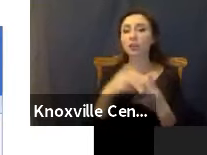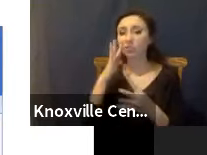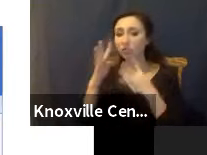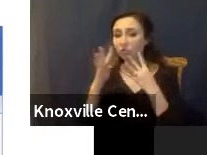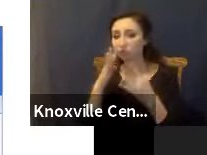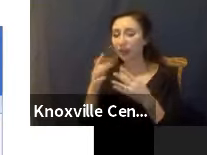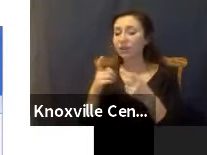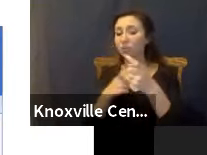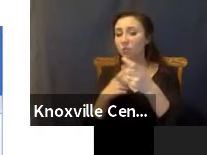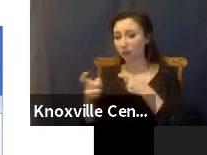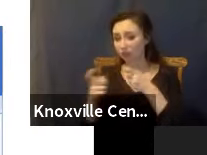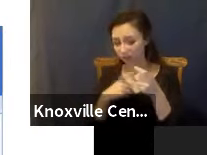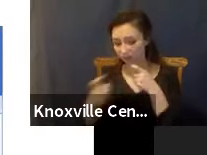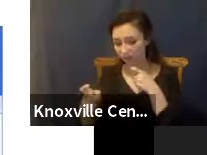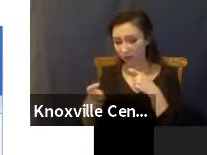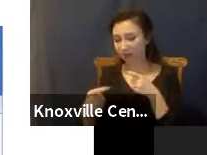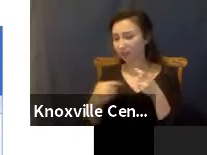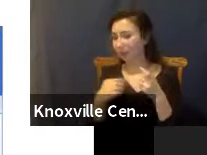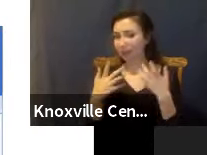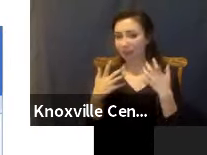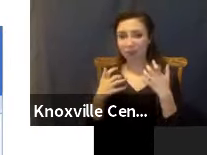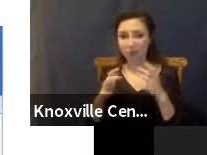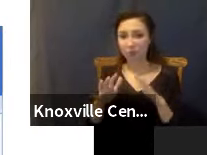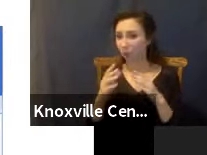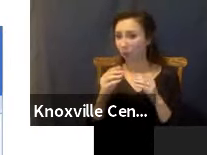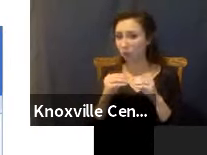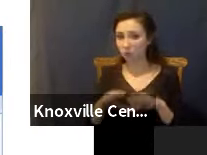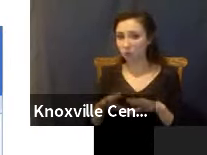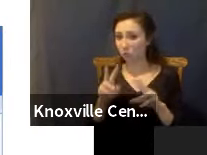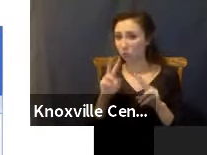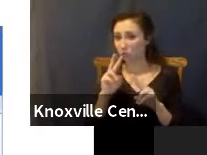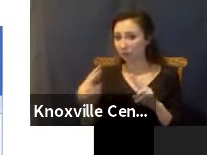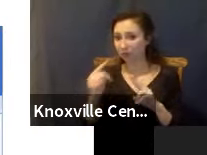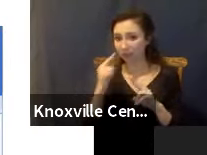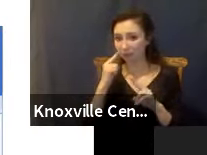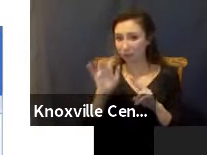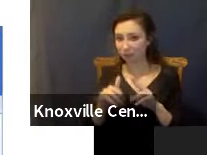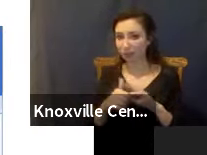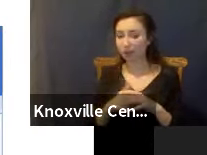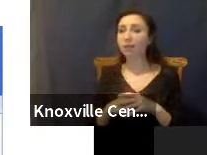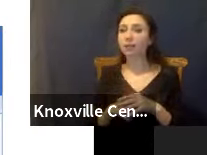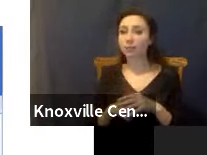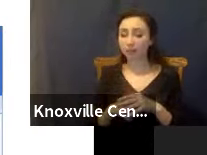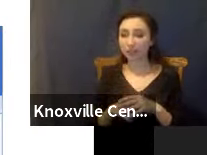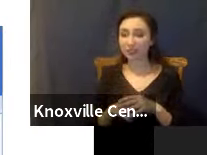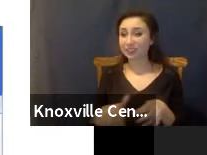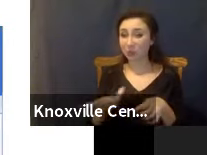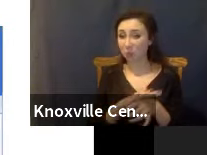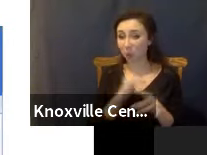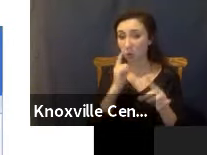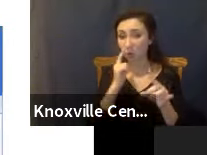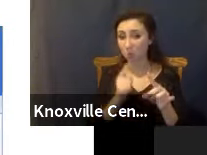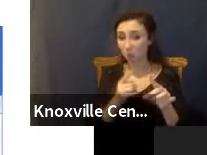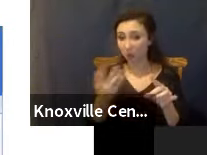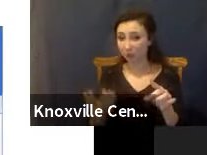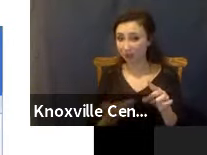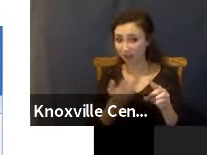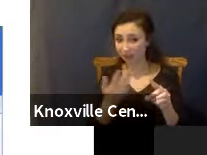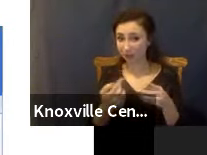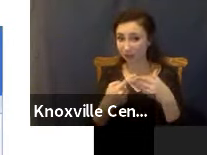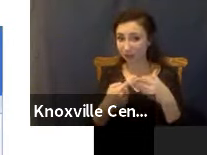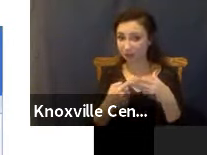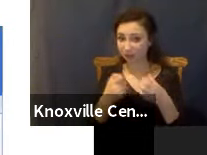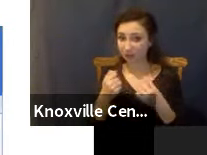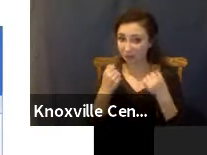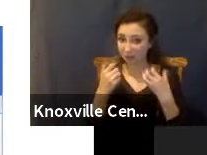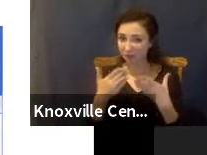regulation. And I didn't want us to lose sight of that. And so really the whole point here is just, we've talked about a lot of things. It's